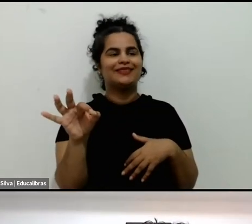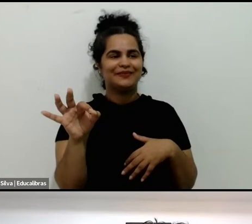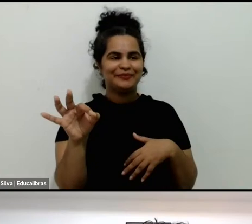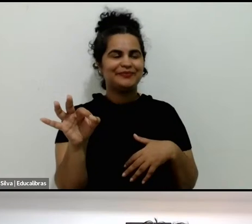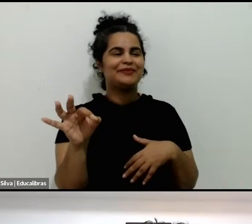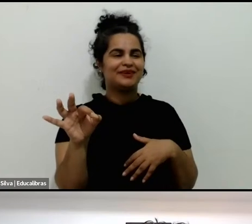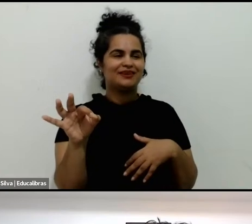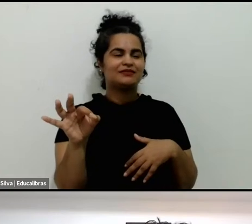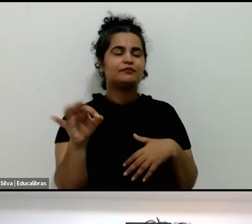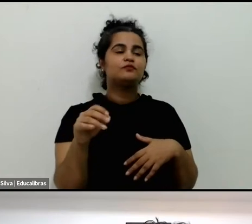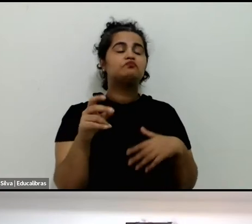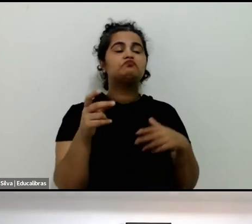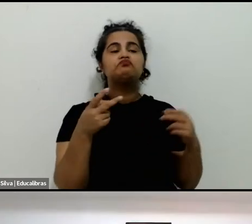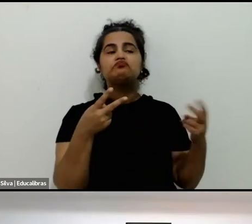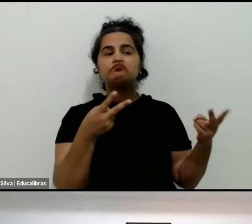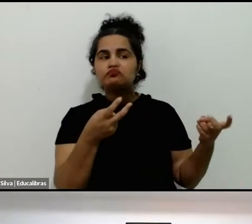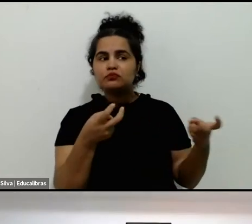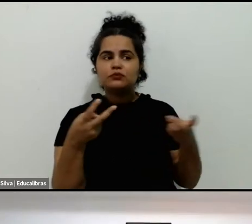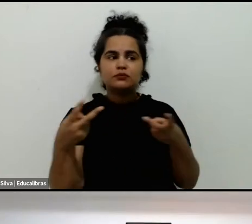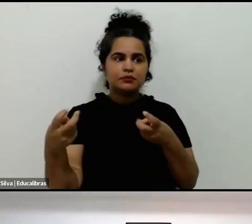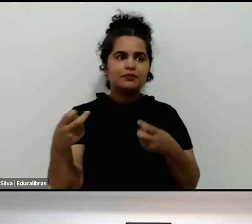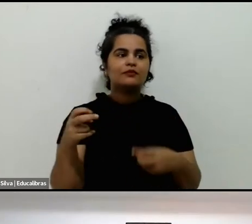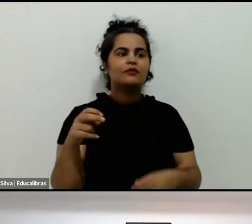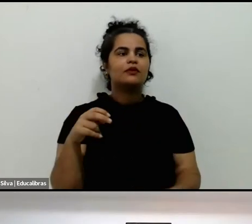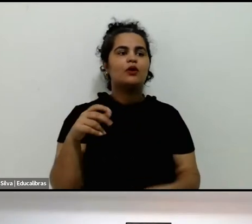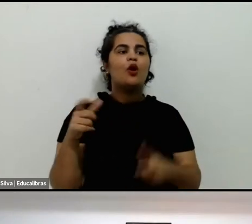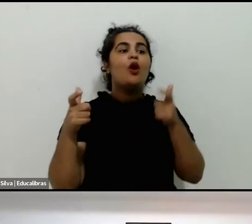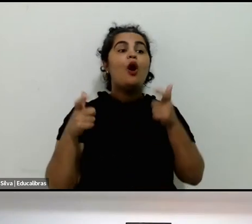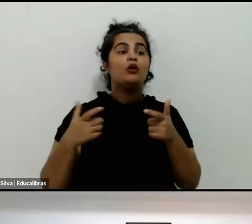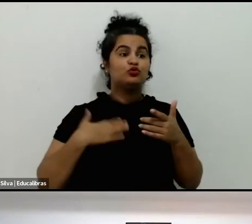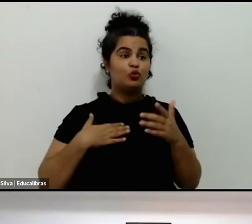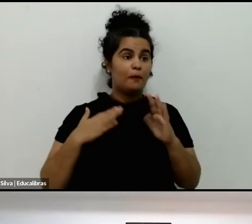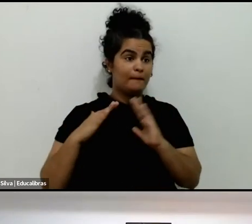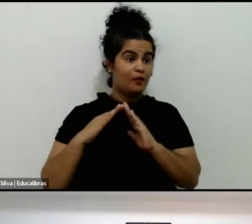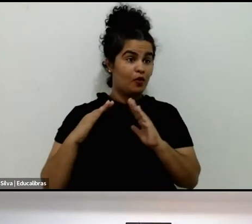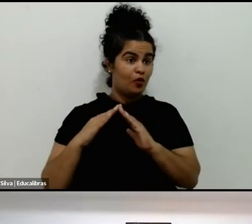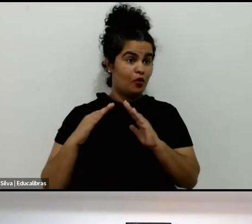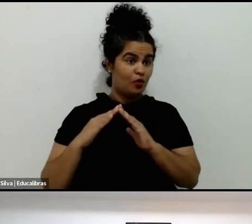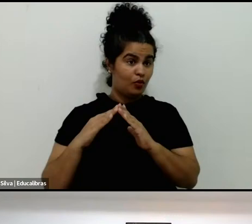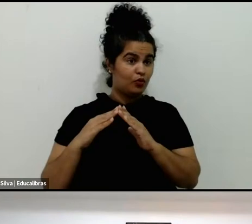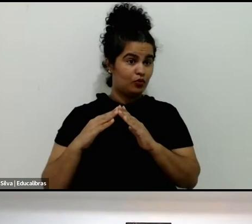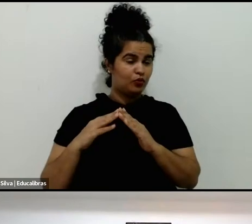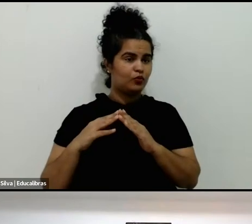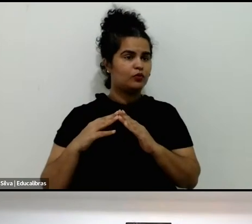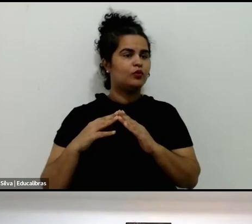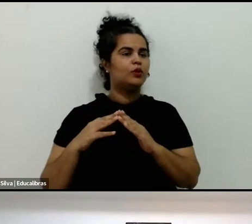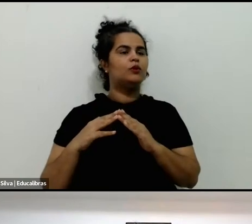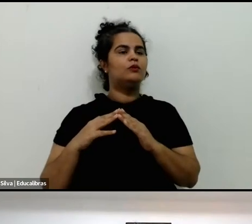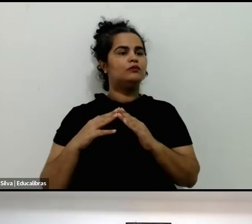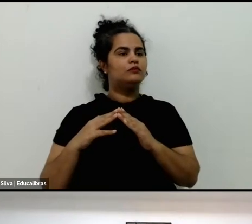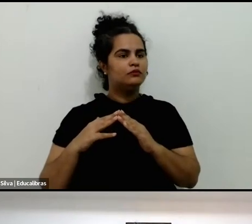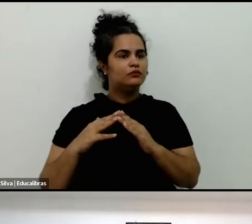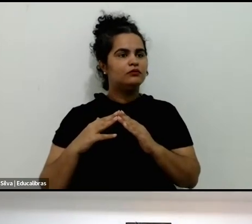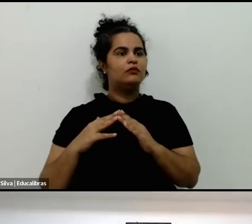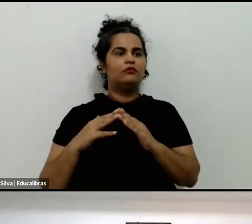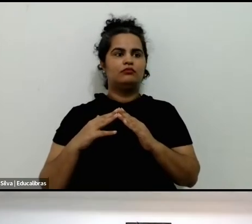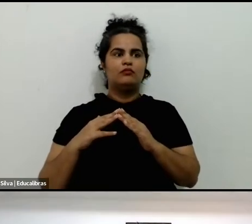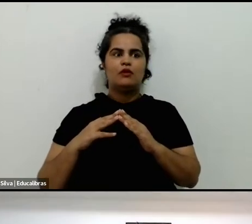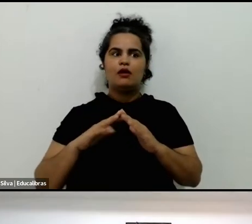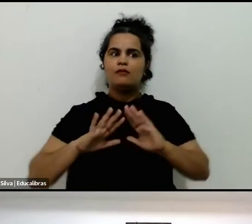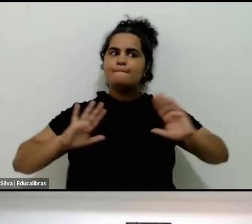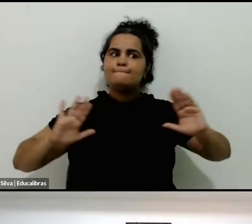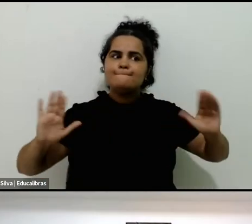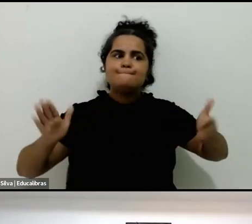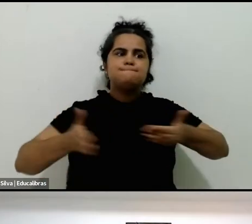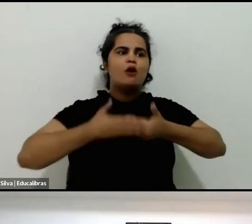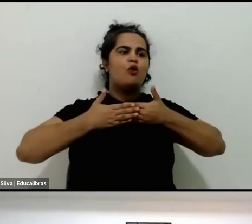Melbourne, onde eu moro, tinha um de longas lockdowns de qualquer lugar no mundo por causa da pandemia. Nós tivemos eu